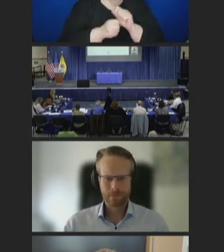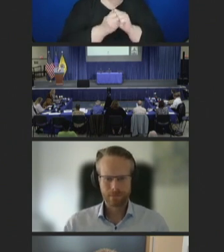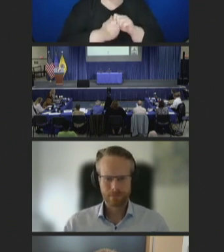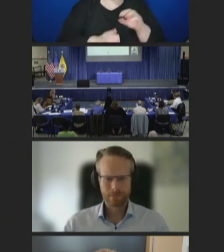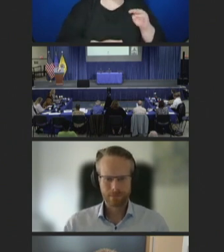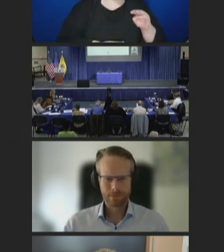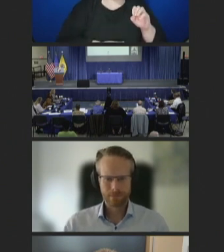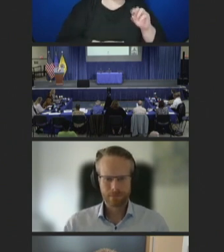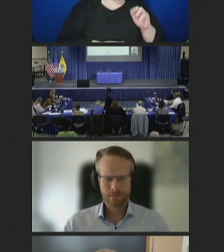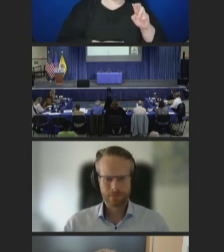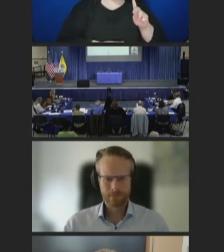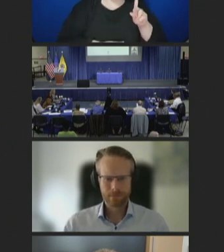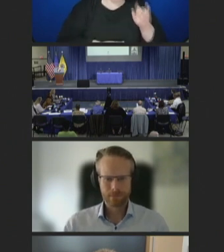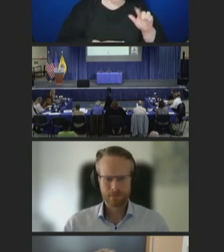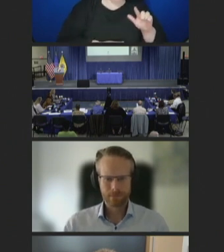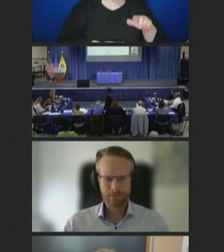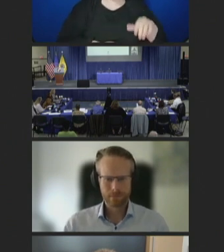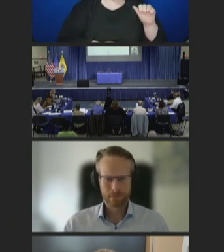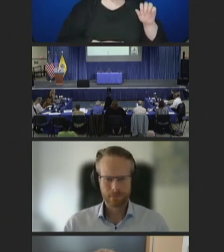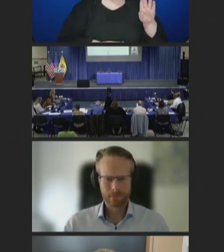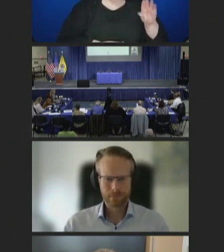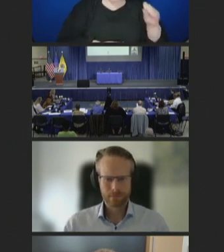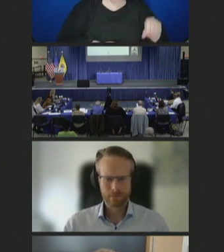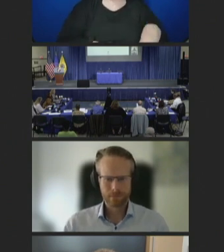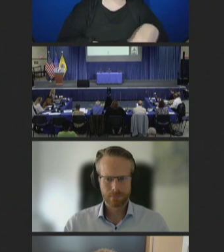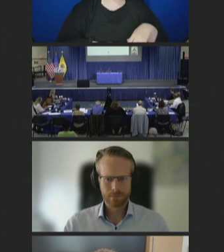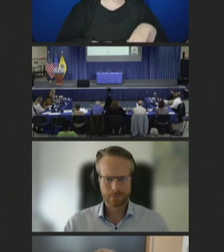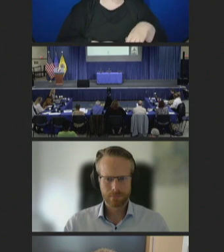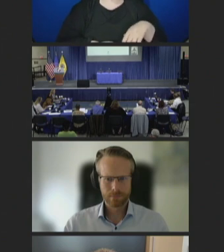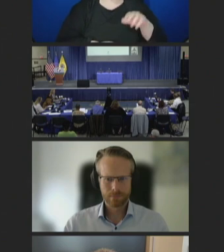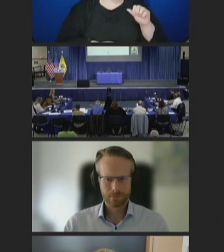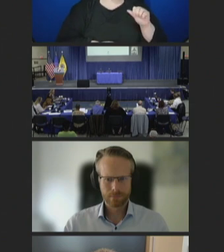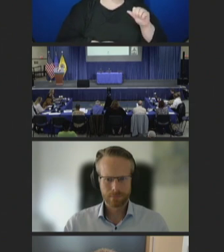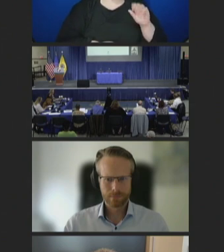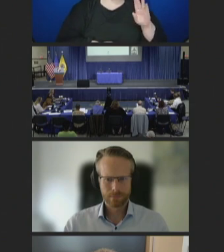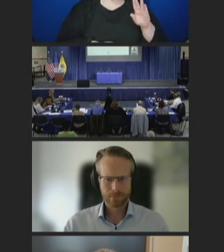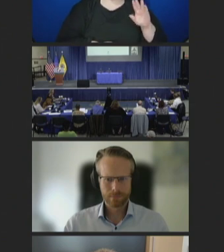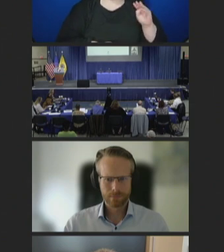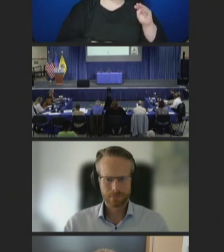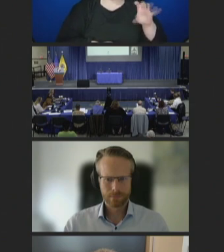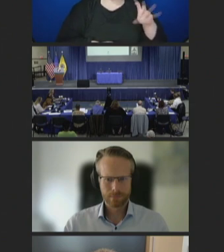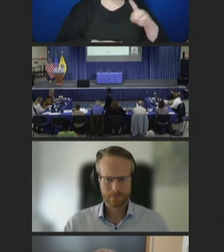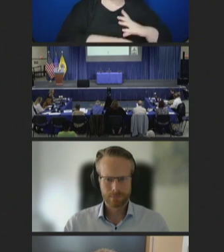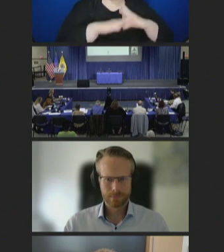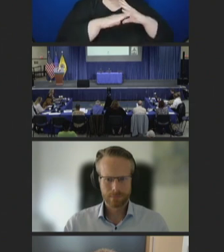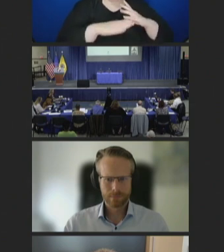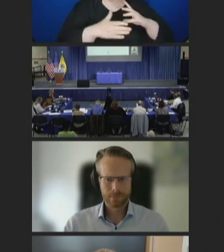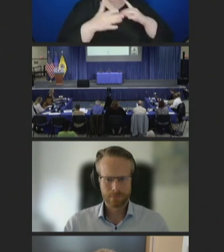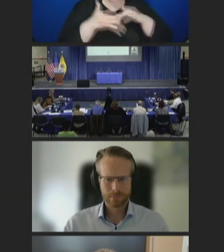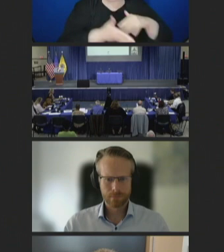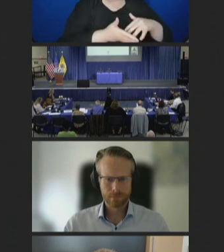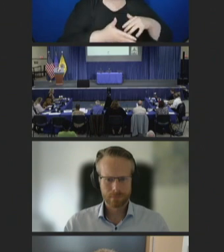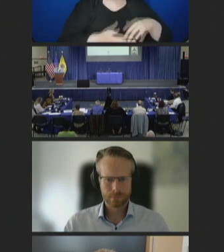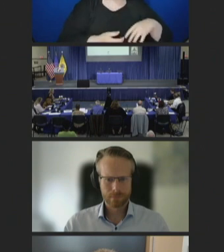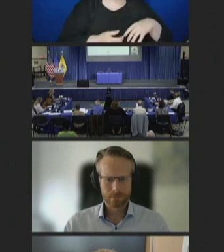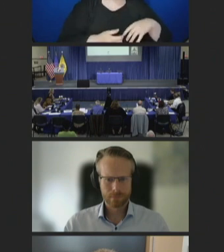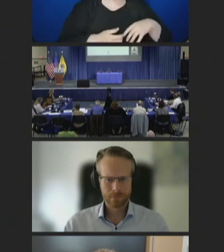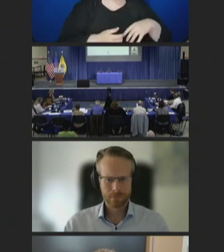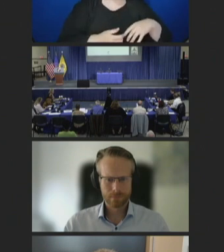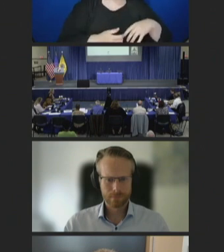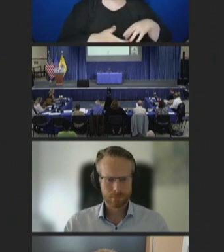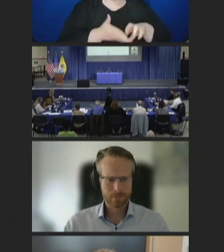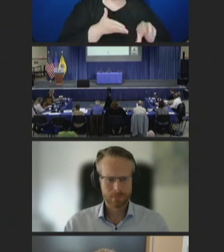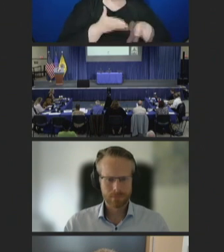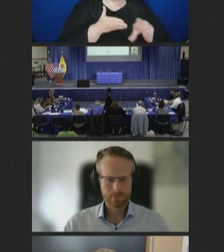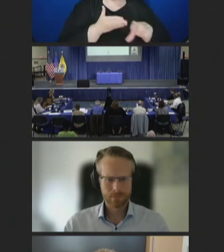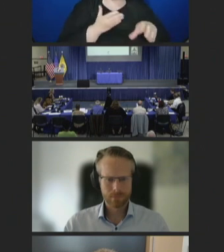monoclonal antibodies, and there was the antibody-mediated prevention study that provided us a real target for what those